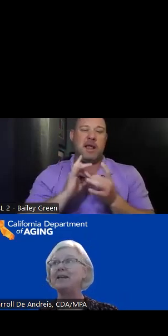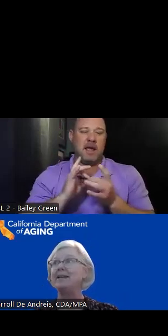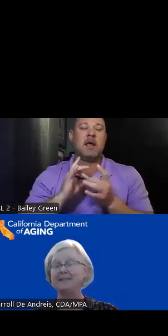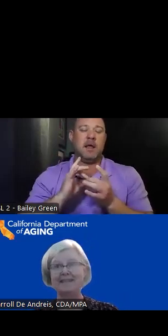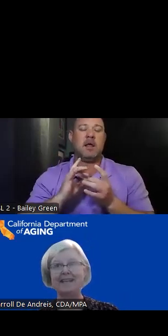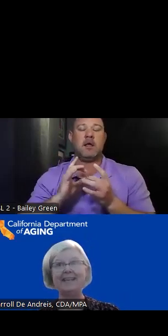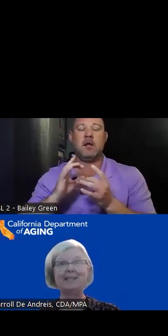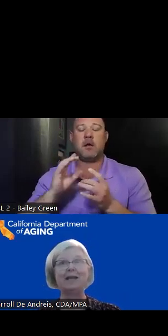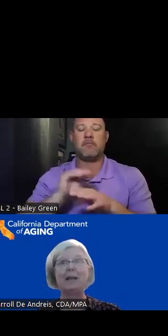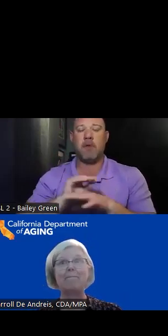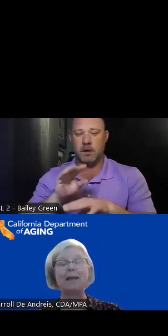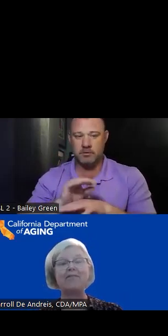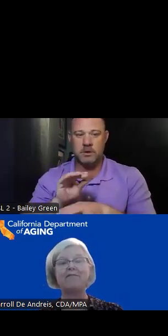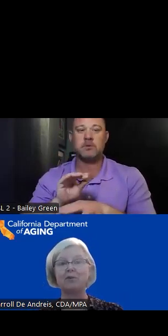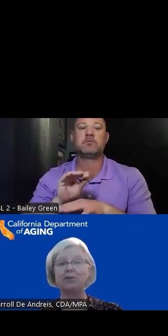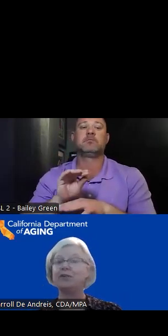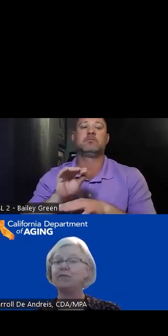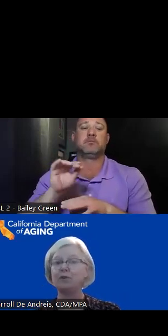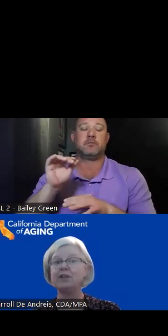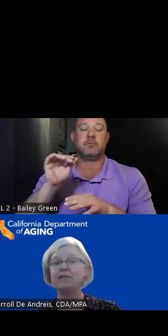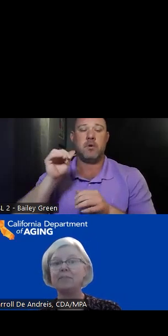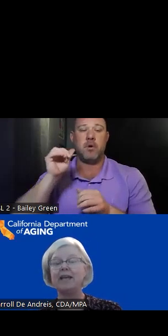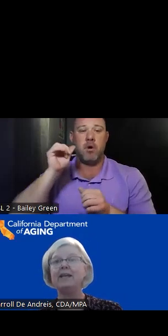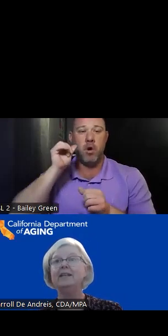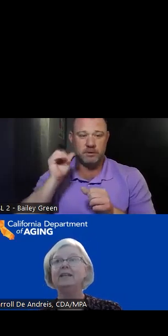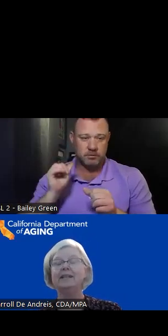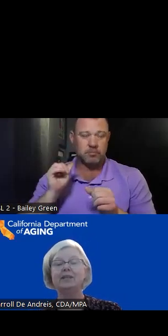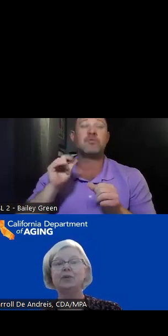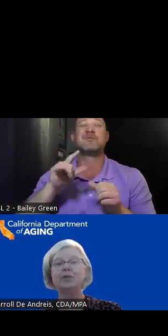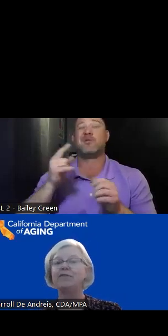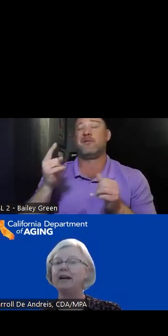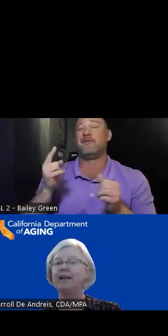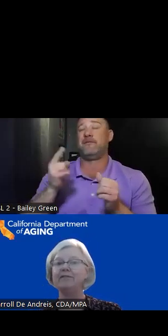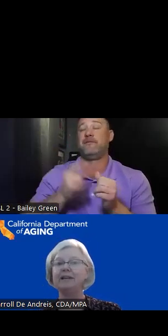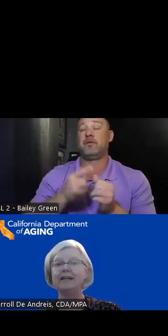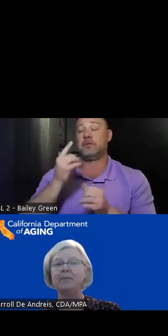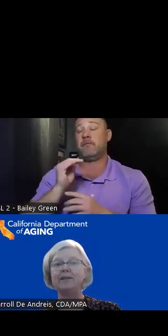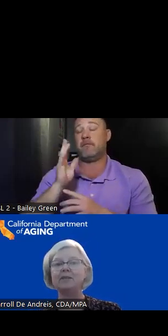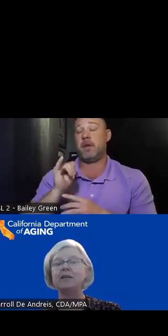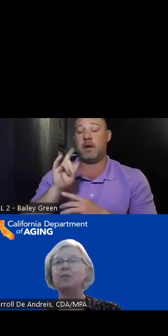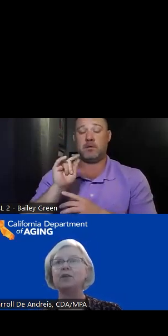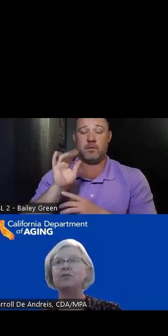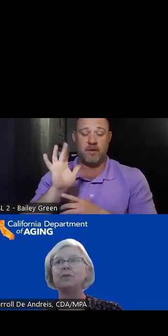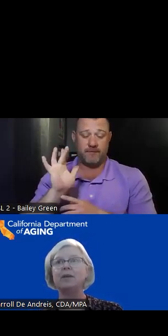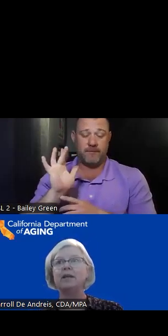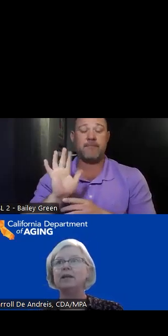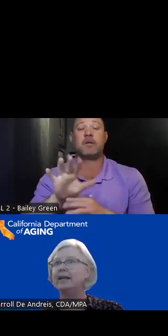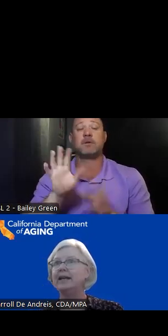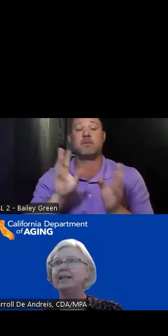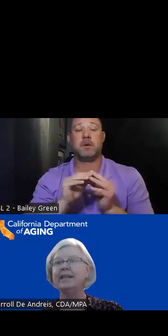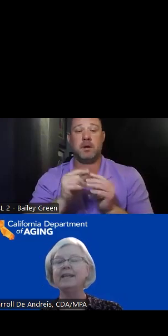meeting. Today is May 1st, the 1st of May, 2025, and this meeting runs